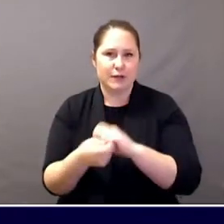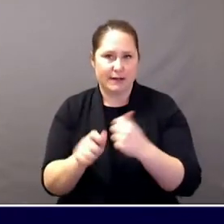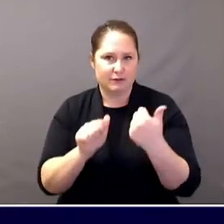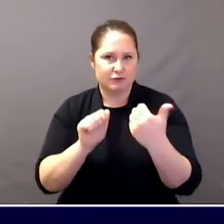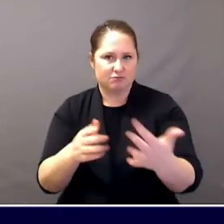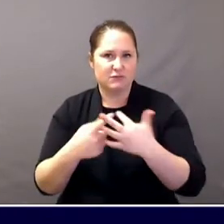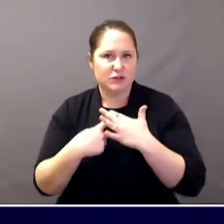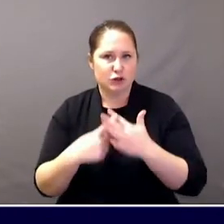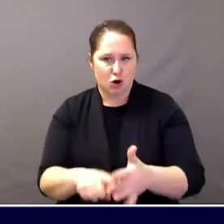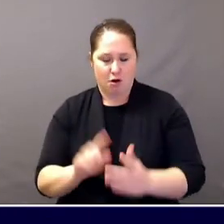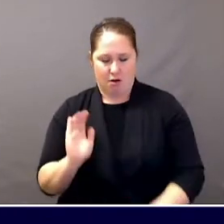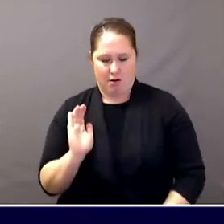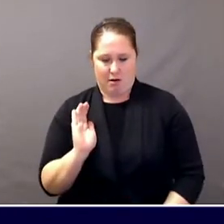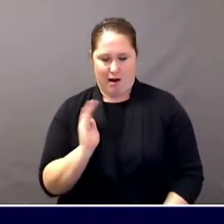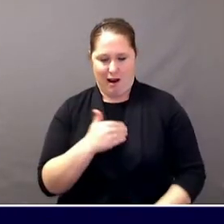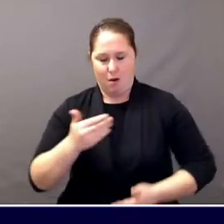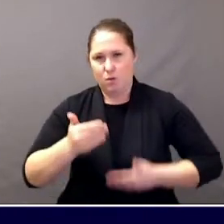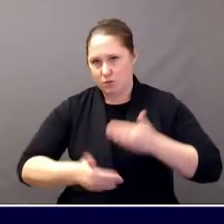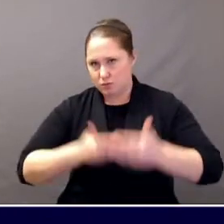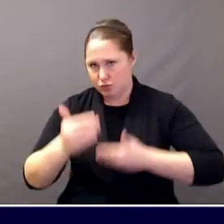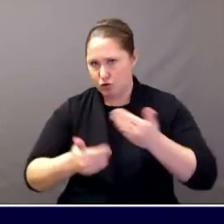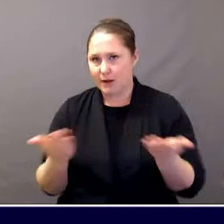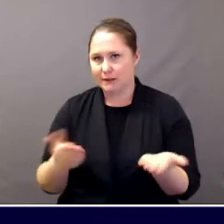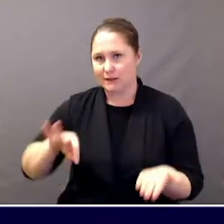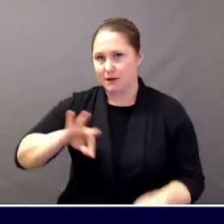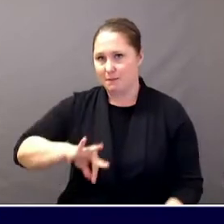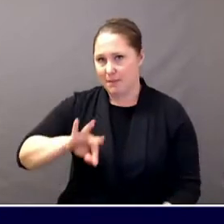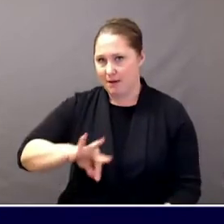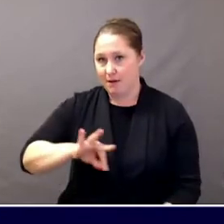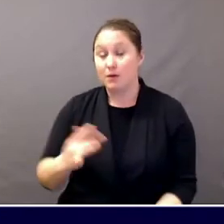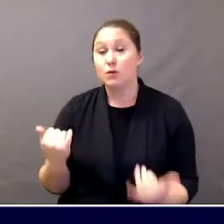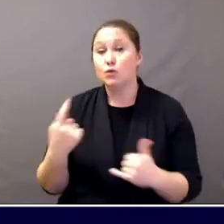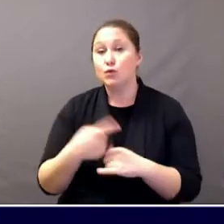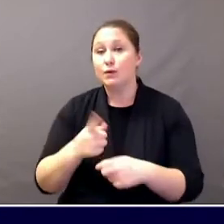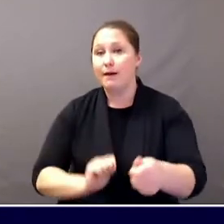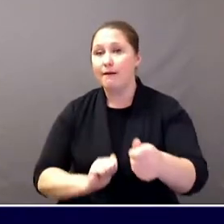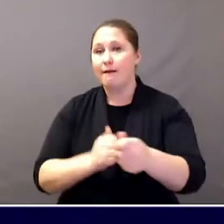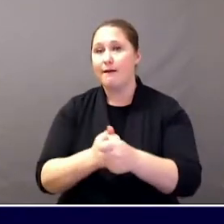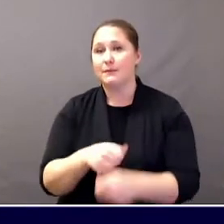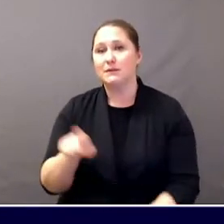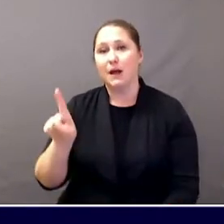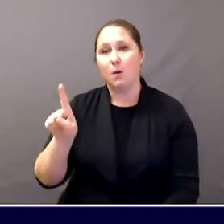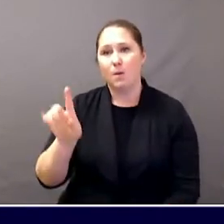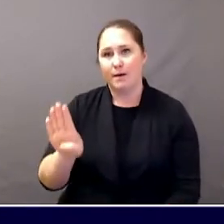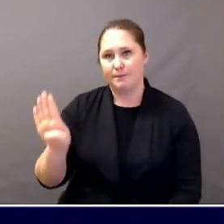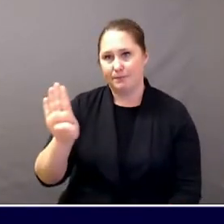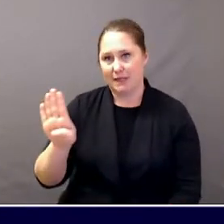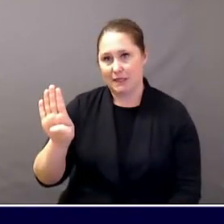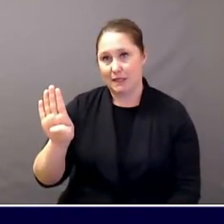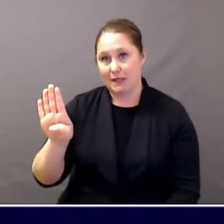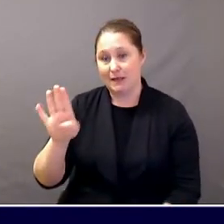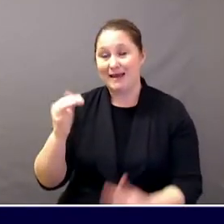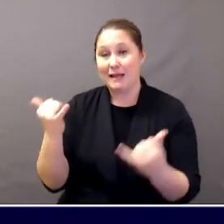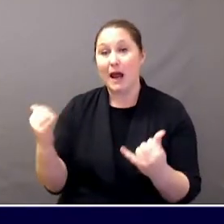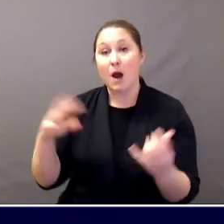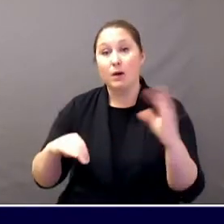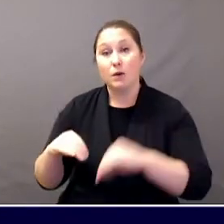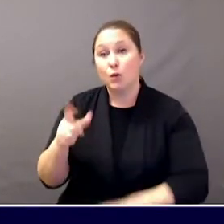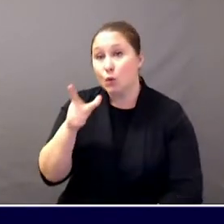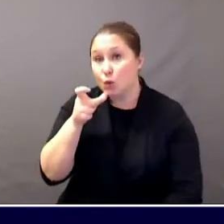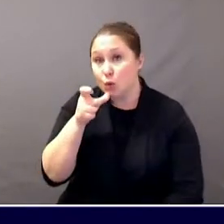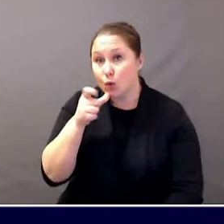own vaccination distribution plan. So today we're updating phase 1B to include older Maine